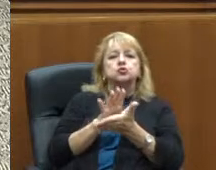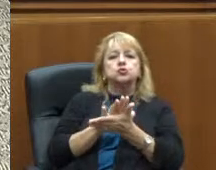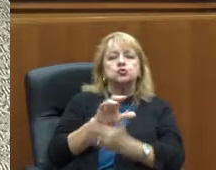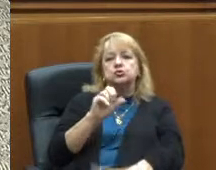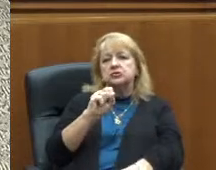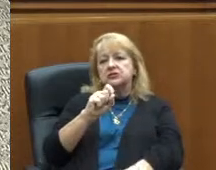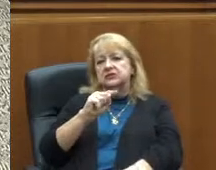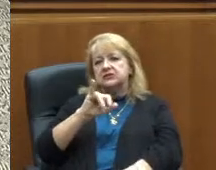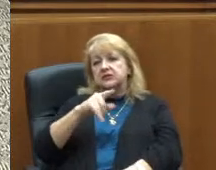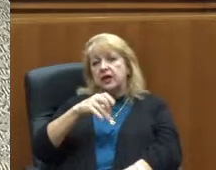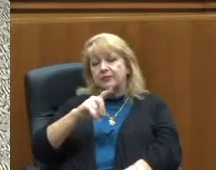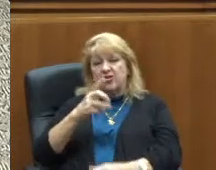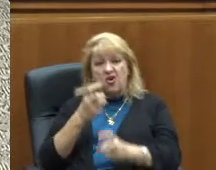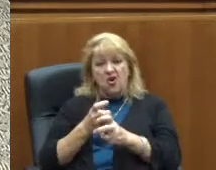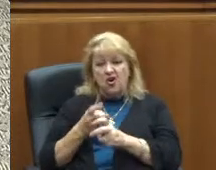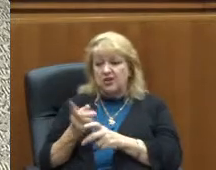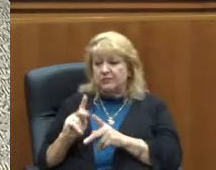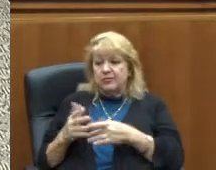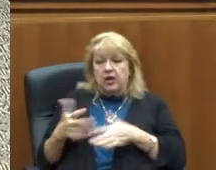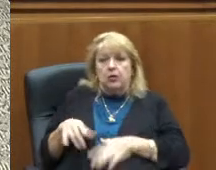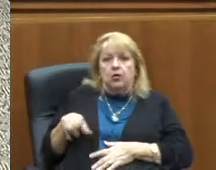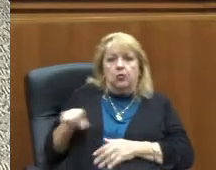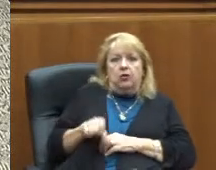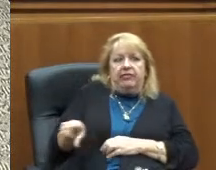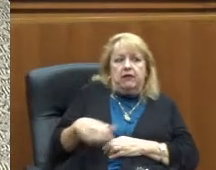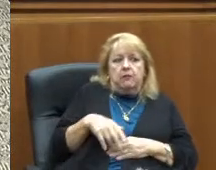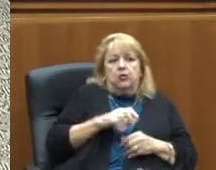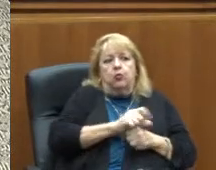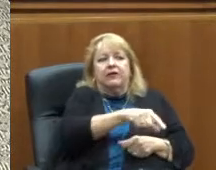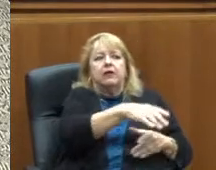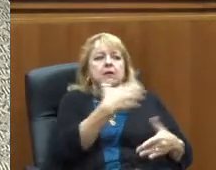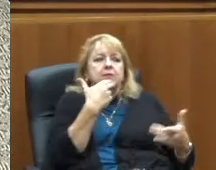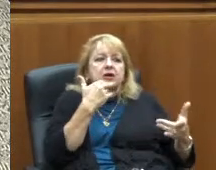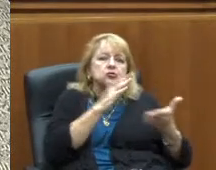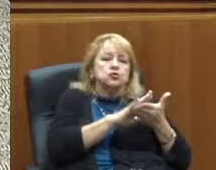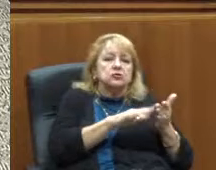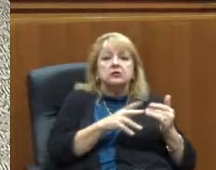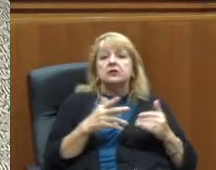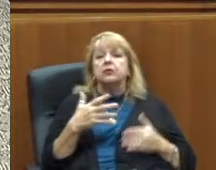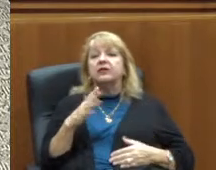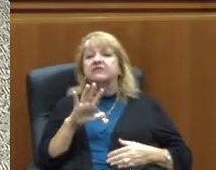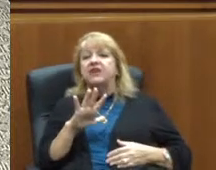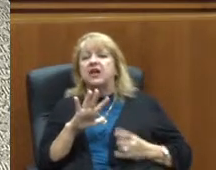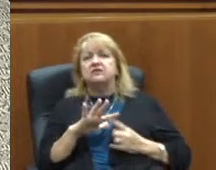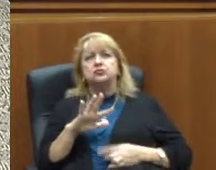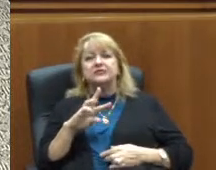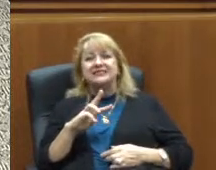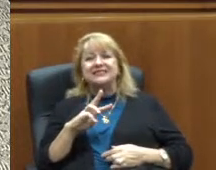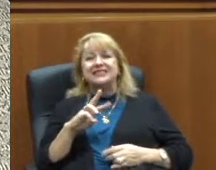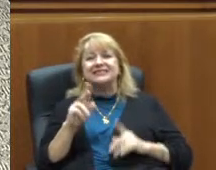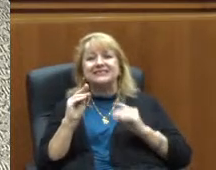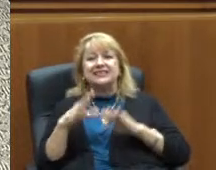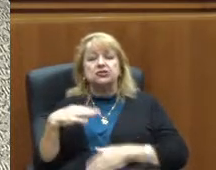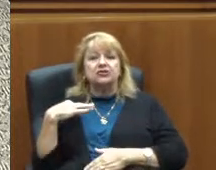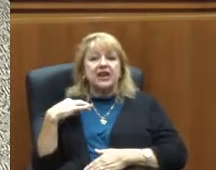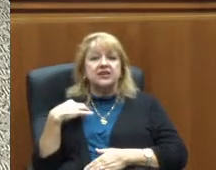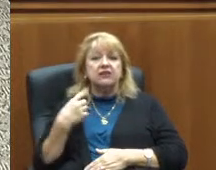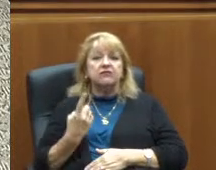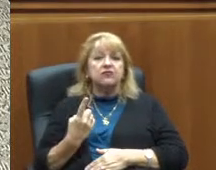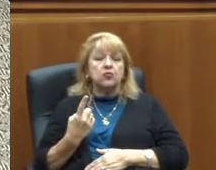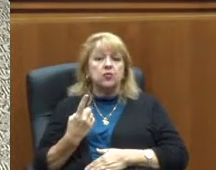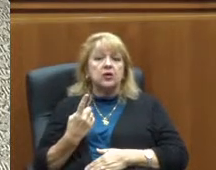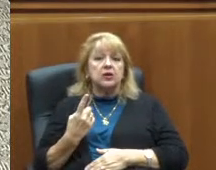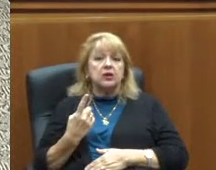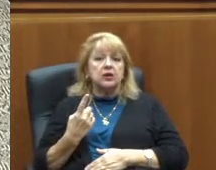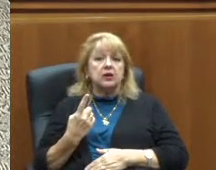back years ago, we had at least 5 or 6 teacher candidates for one position. Fast